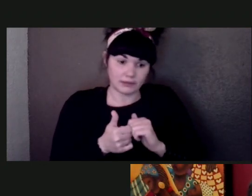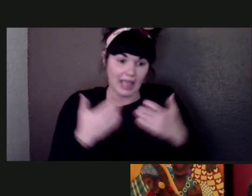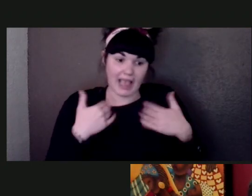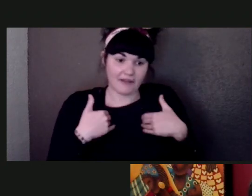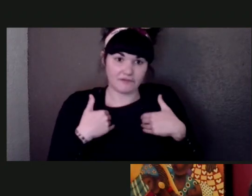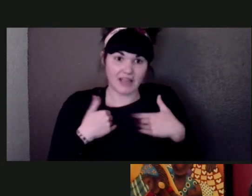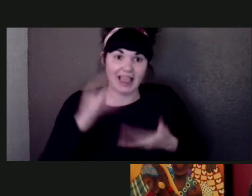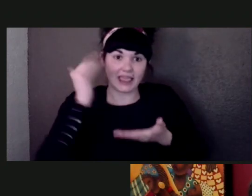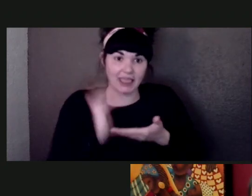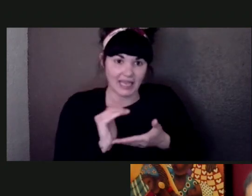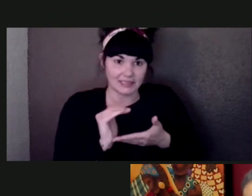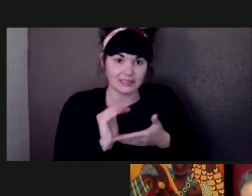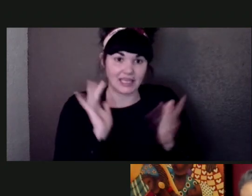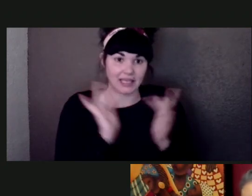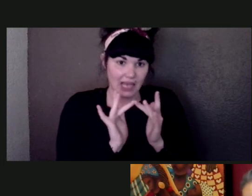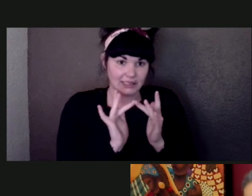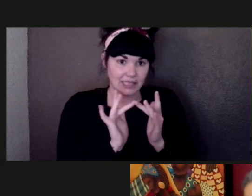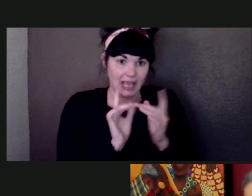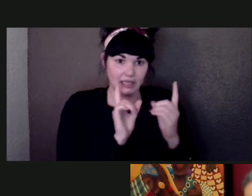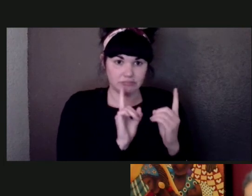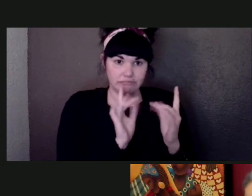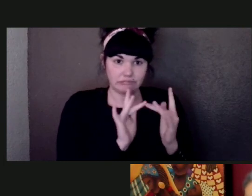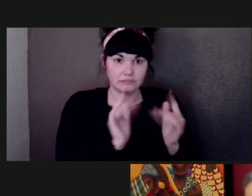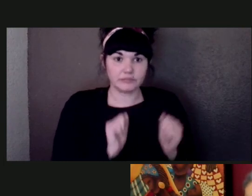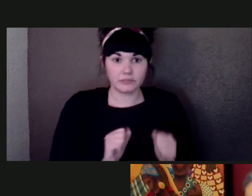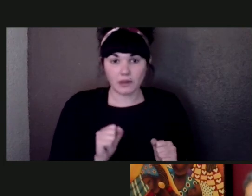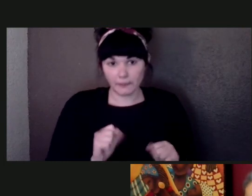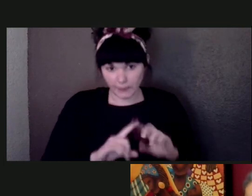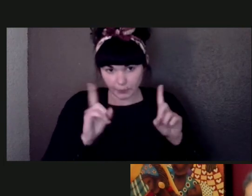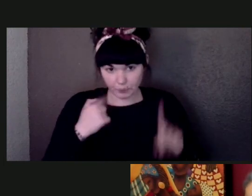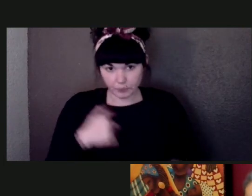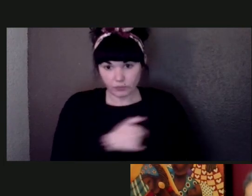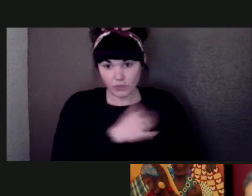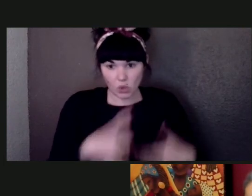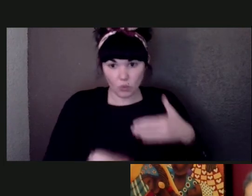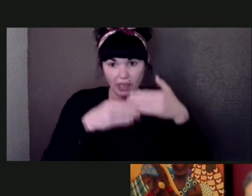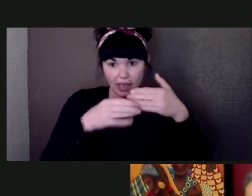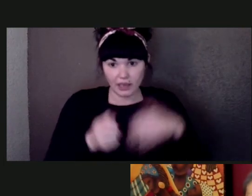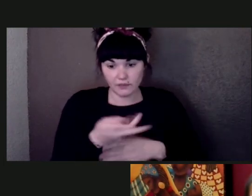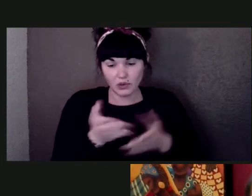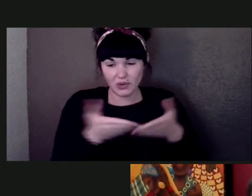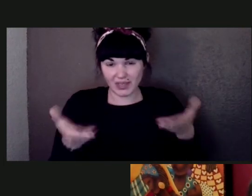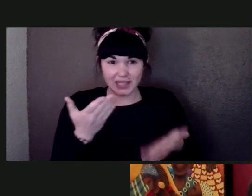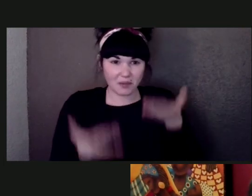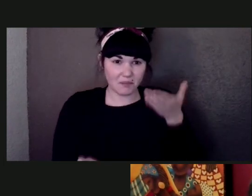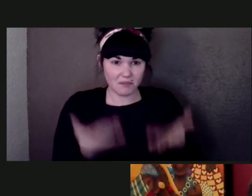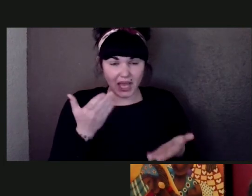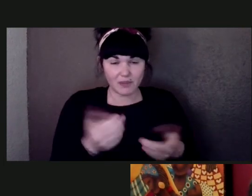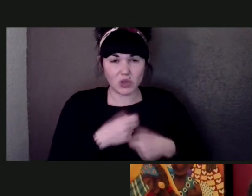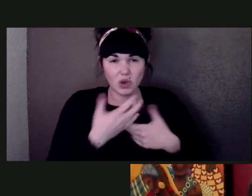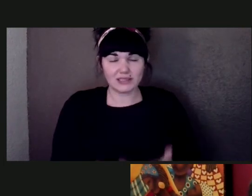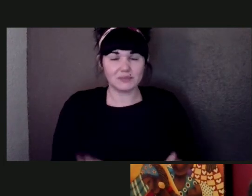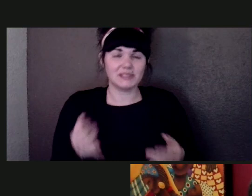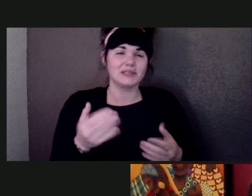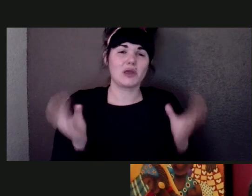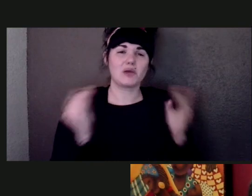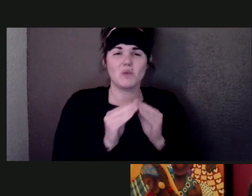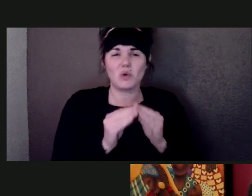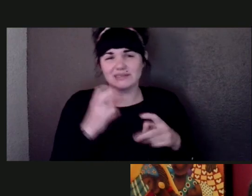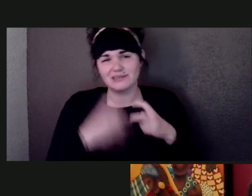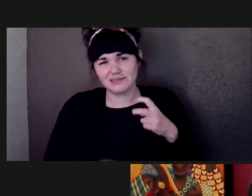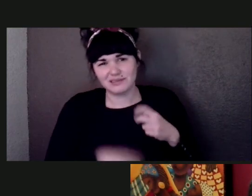And so, um, but we've added some things that, you know, may cause it to be a little more cumbersome. But if you're looking at, do I wear a